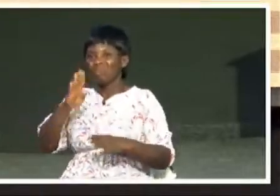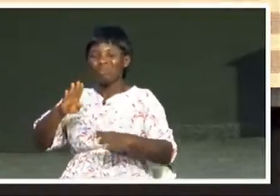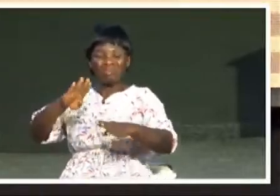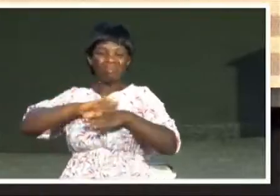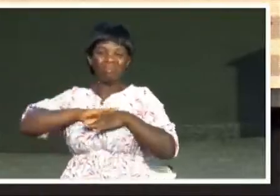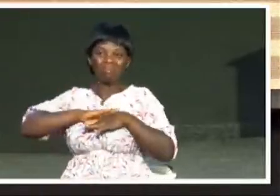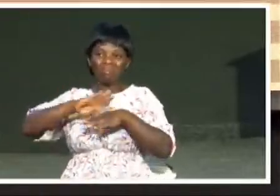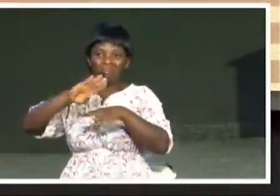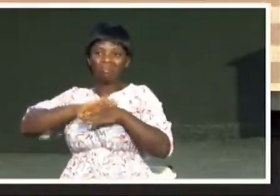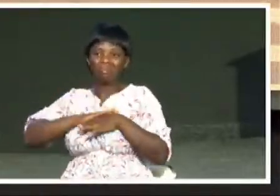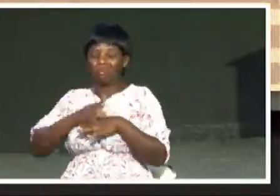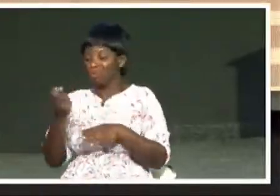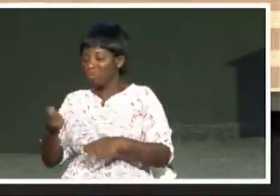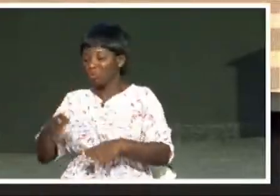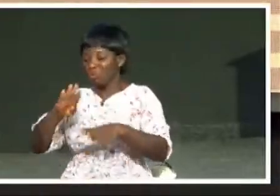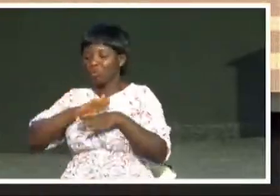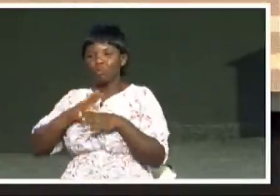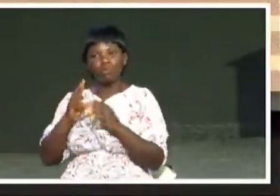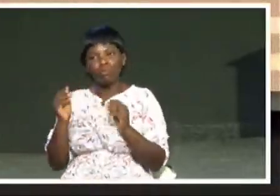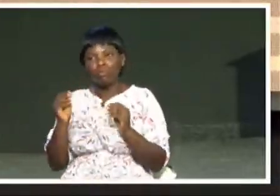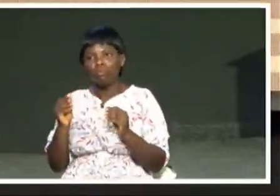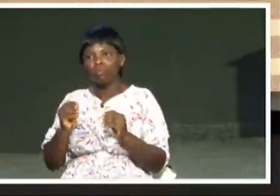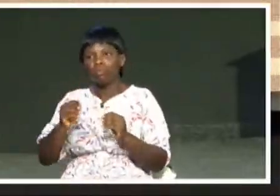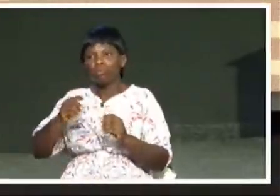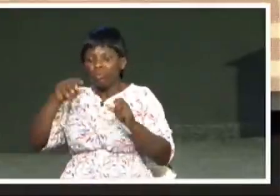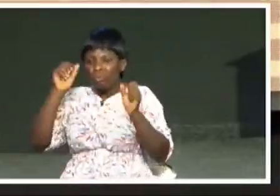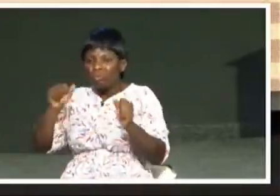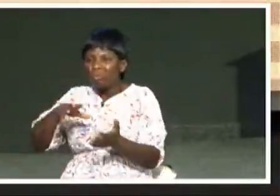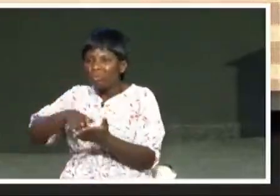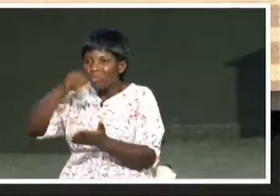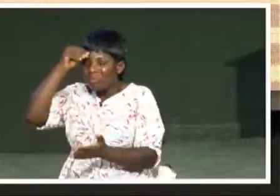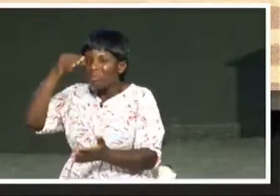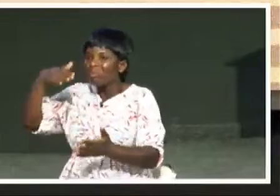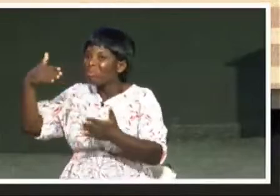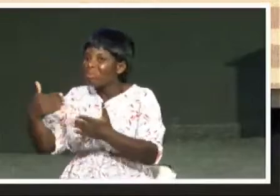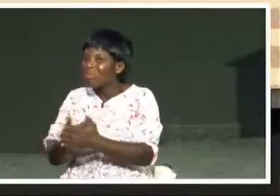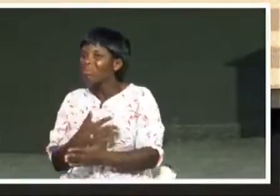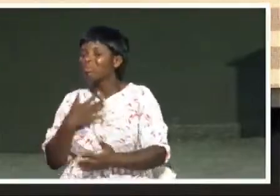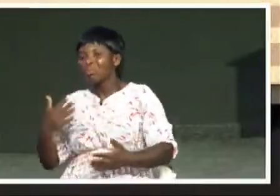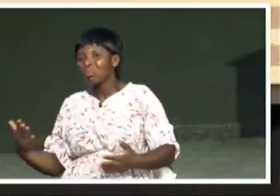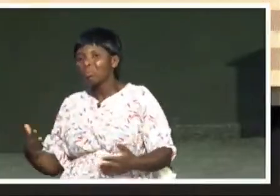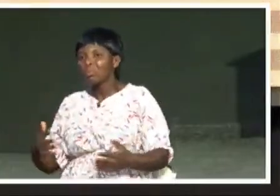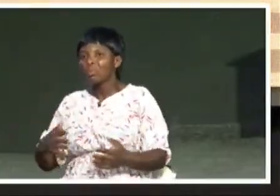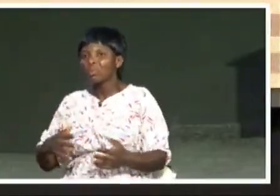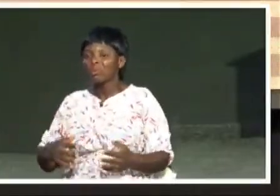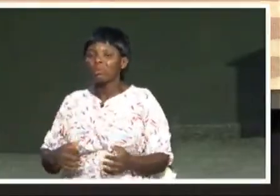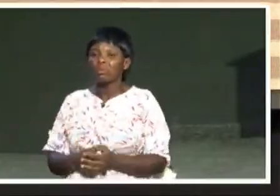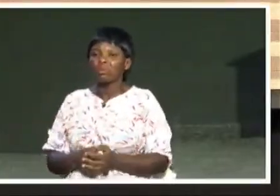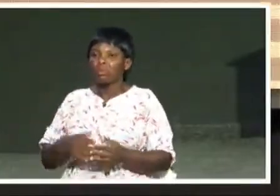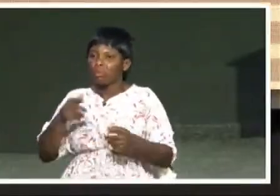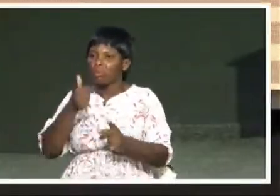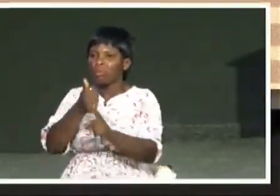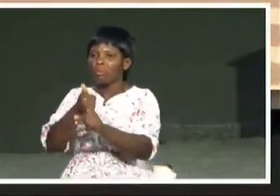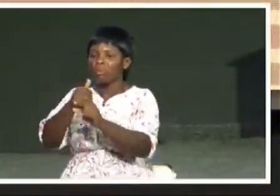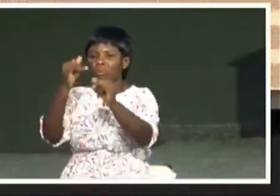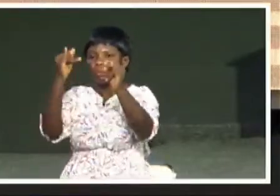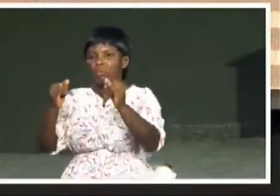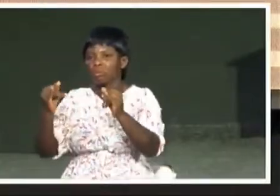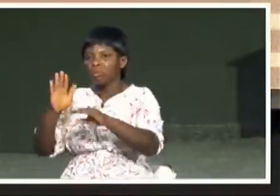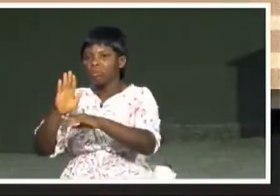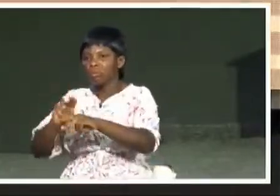you do. As I said, the most important thing in your life is to be ready at all